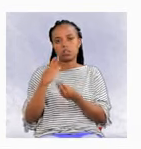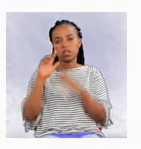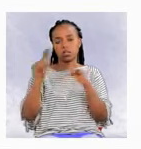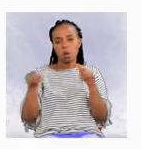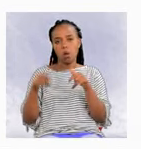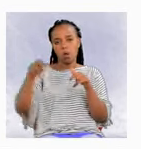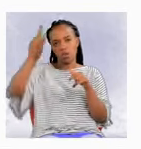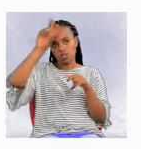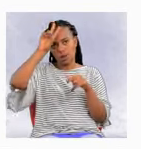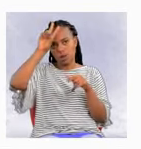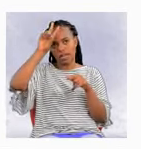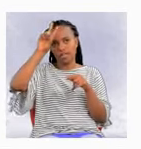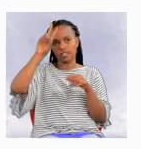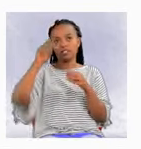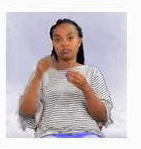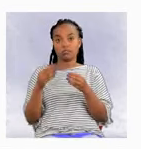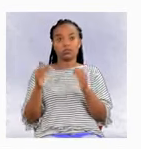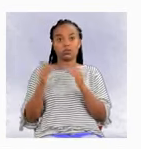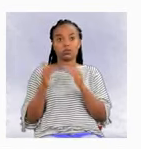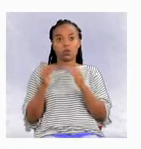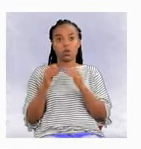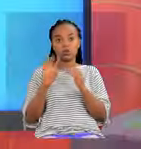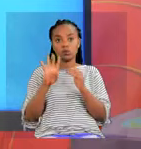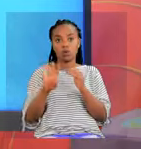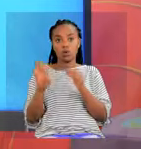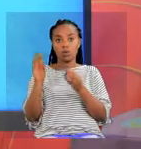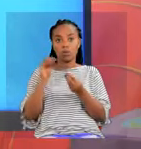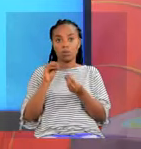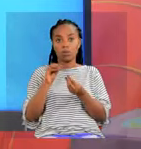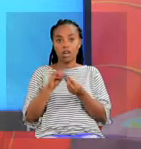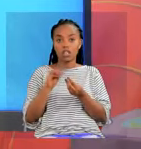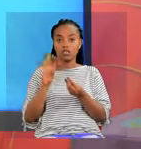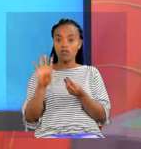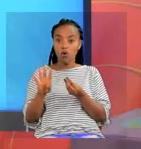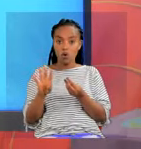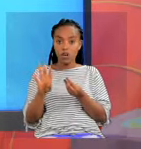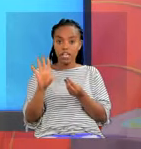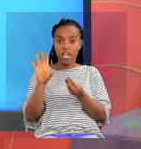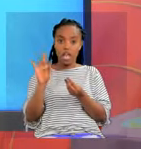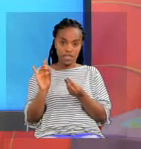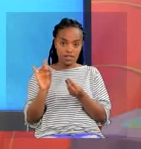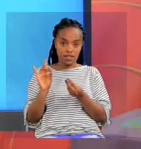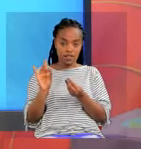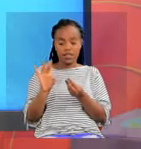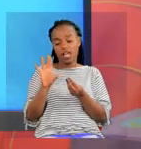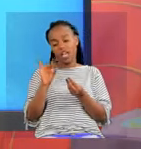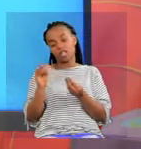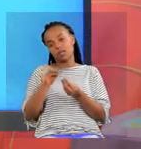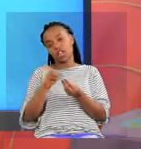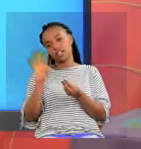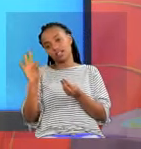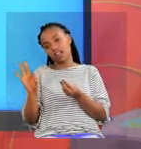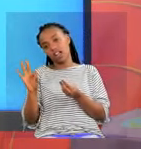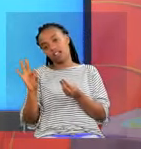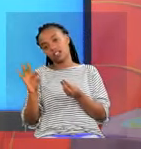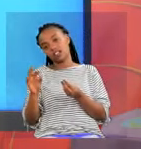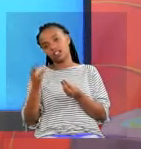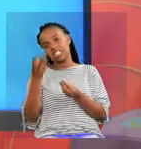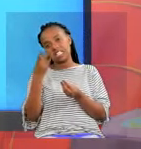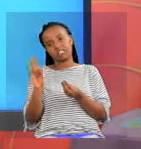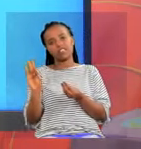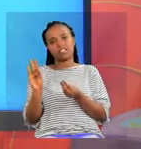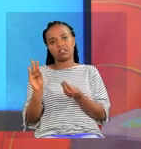whole squared gives you 4 plus 4, it is 8, 8 plus 9 is